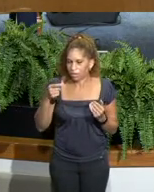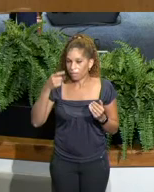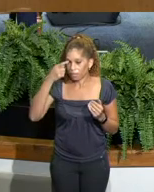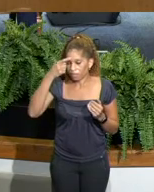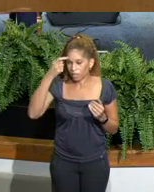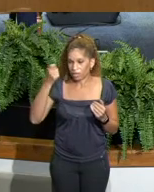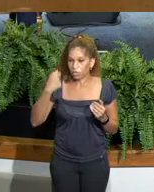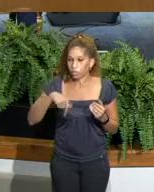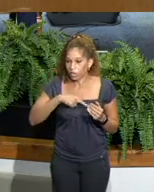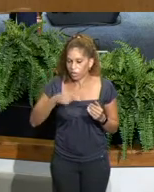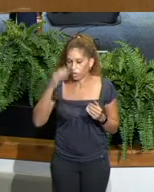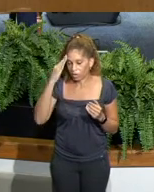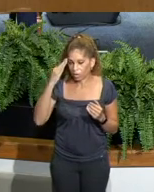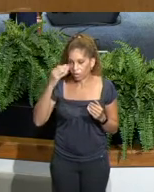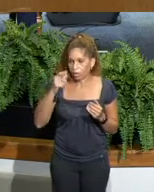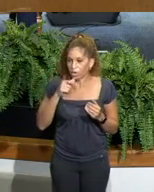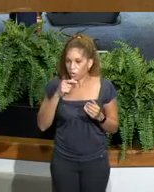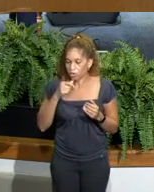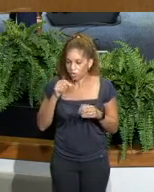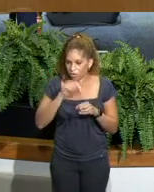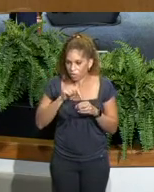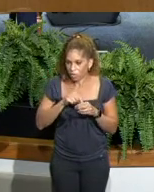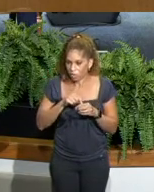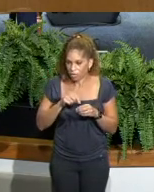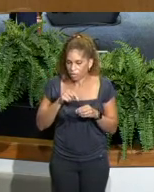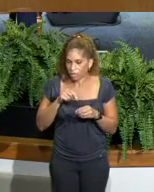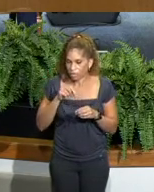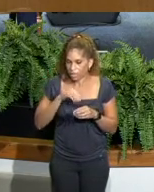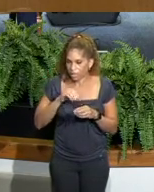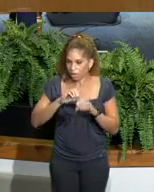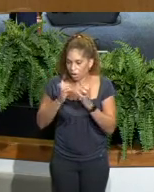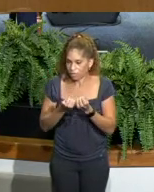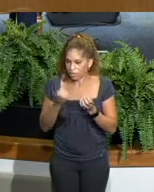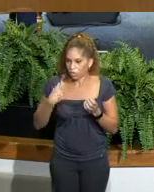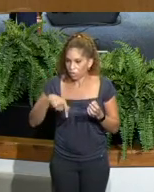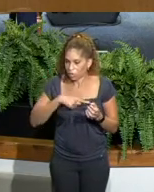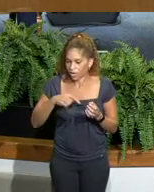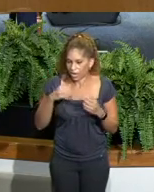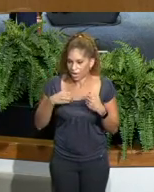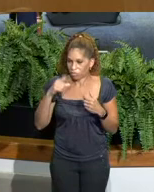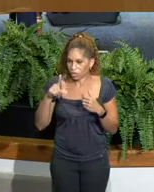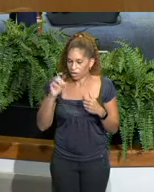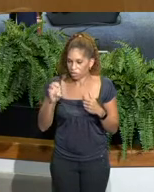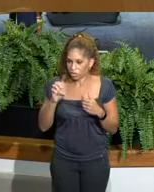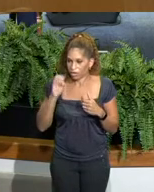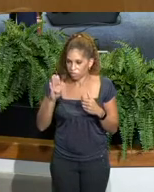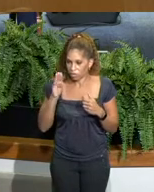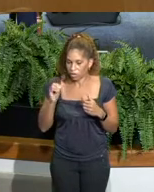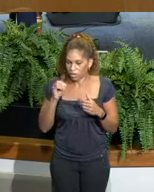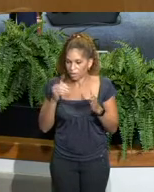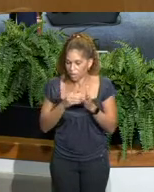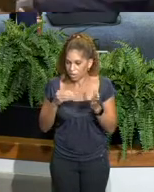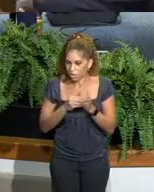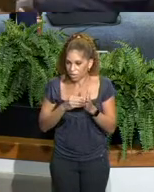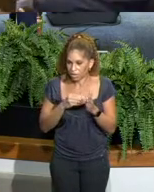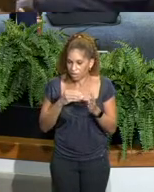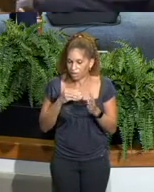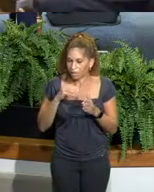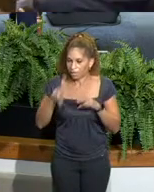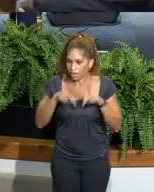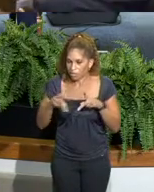put who in office. Right now in this country, we have 140 million people living in poverty